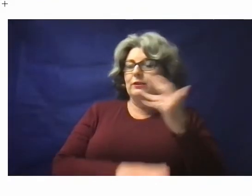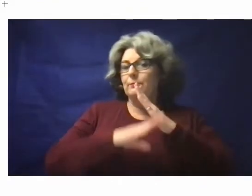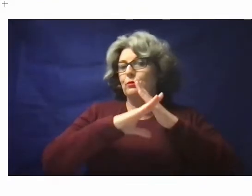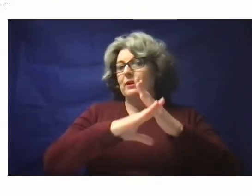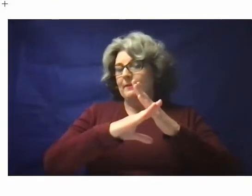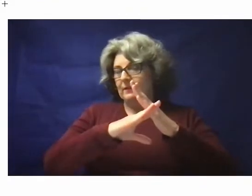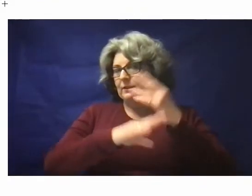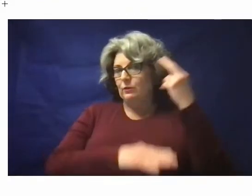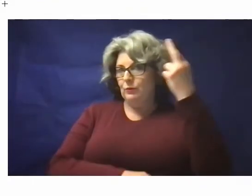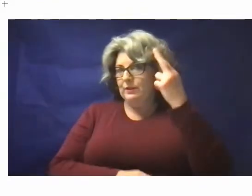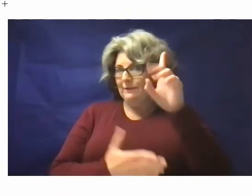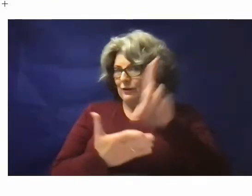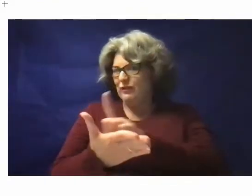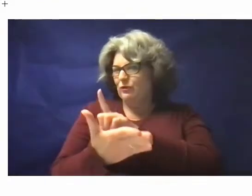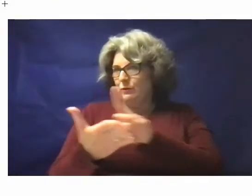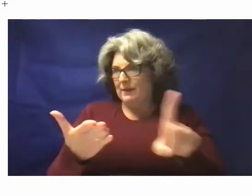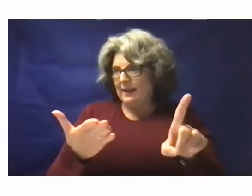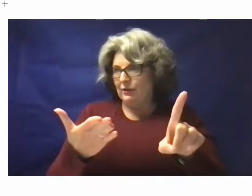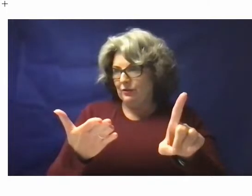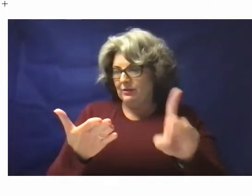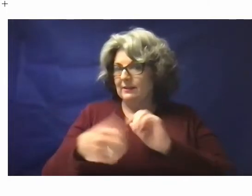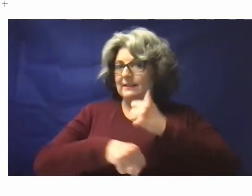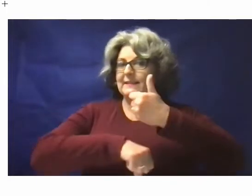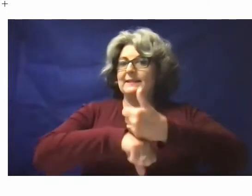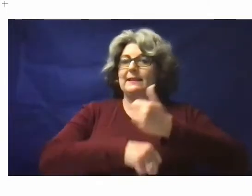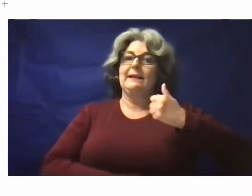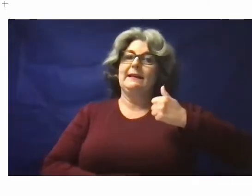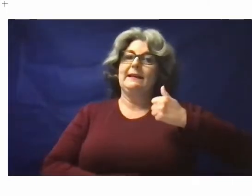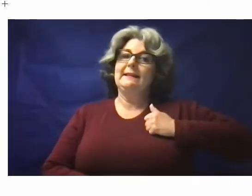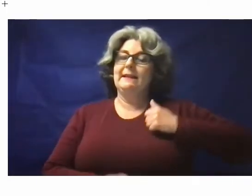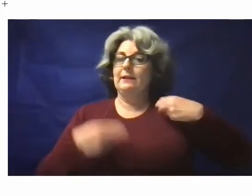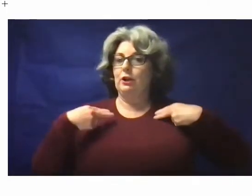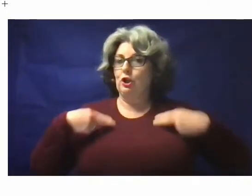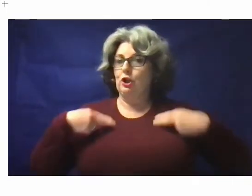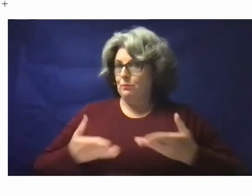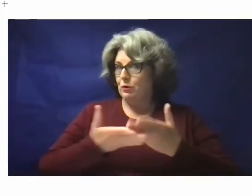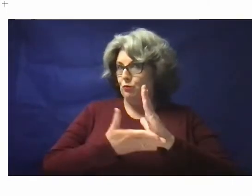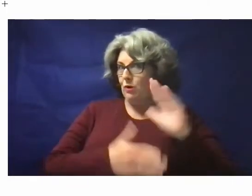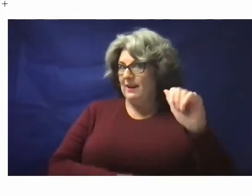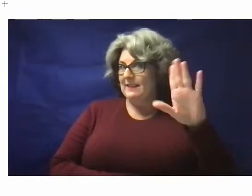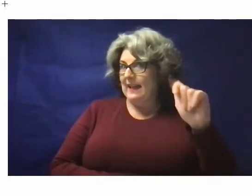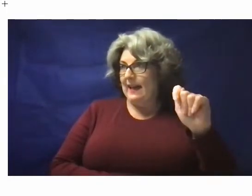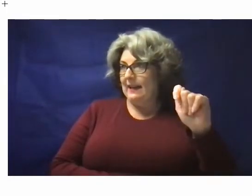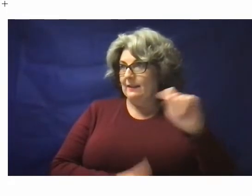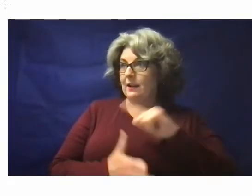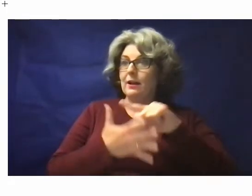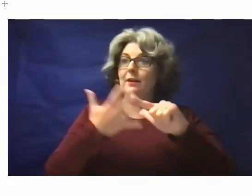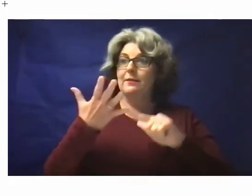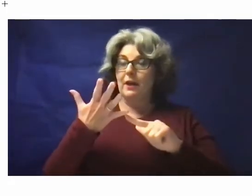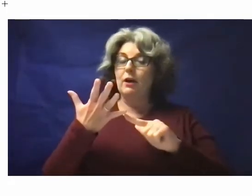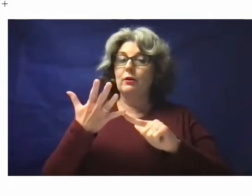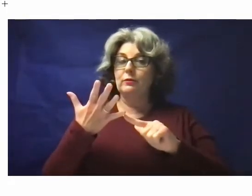for discrimination set out in the Canadian Human Rights Act. And those grounds are